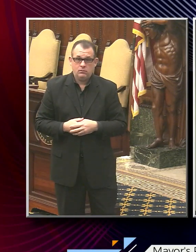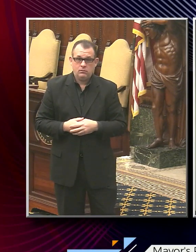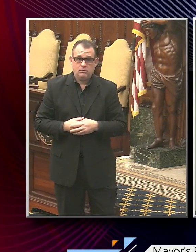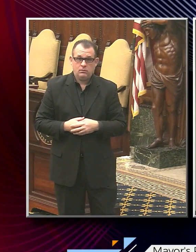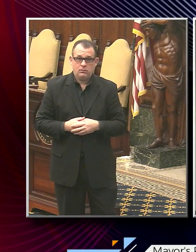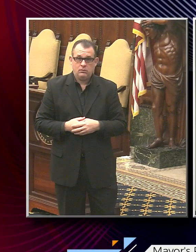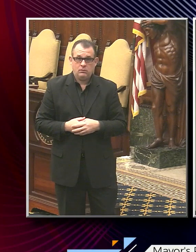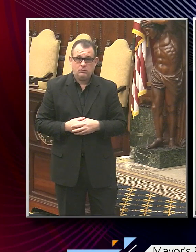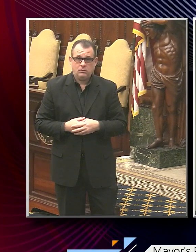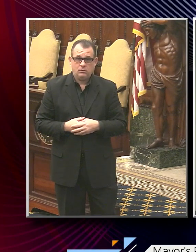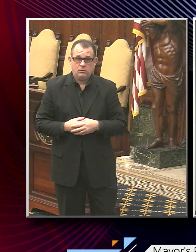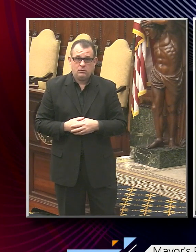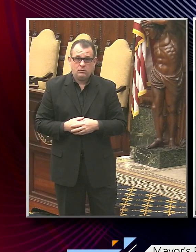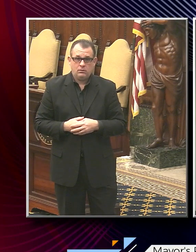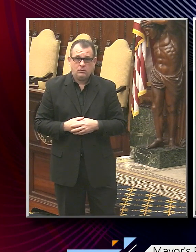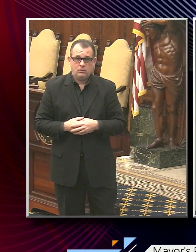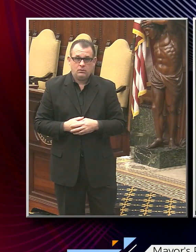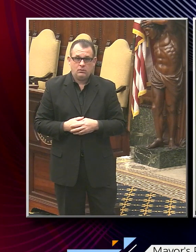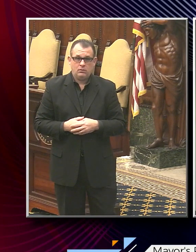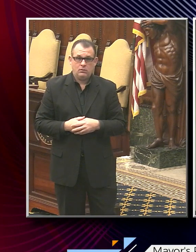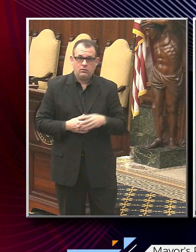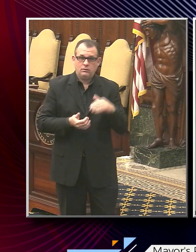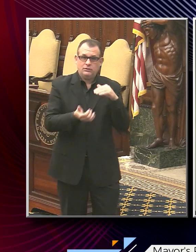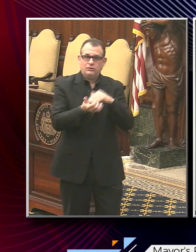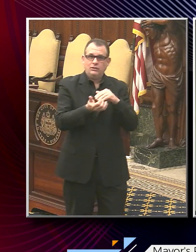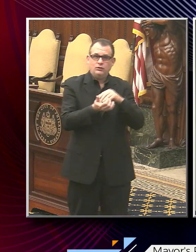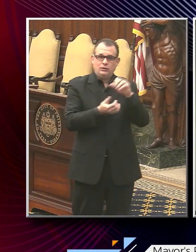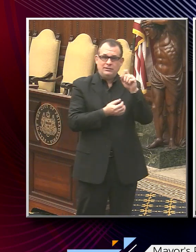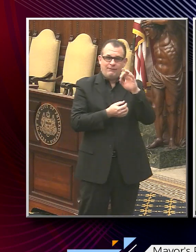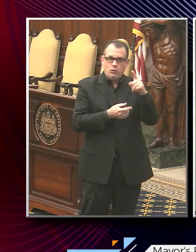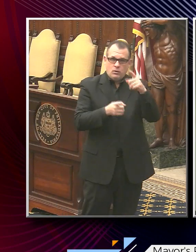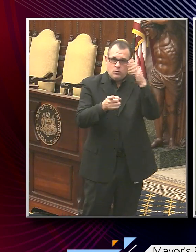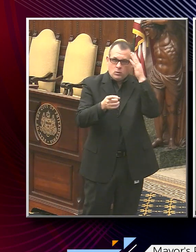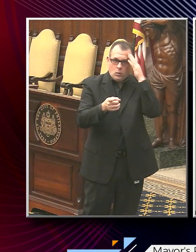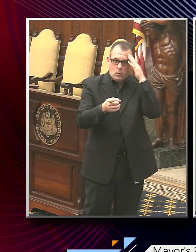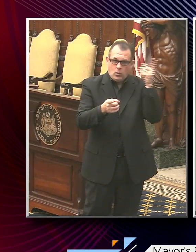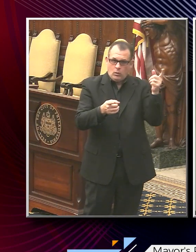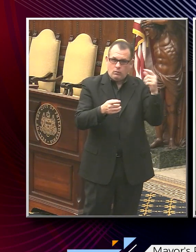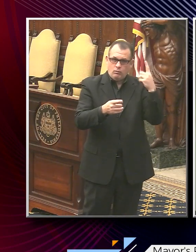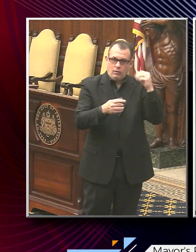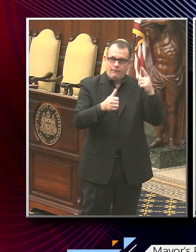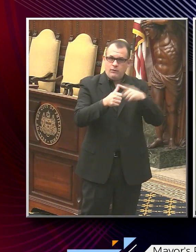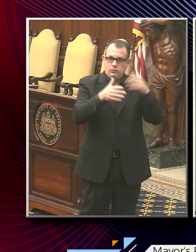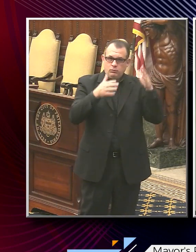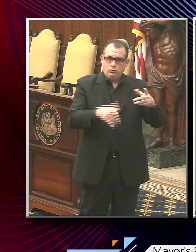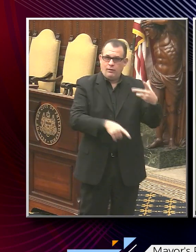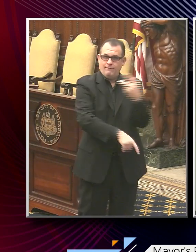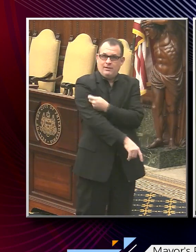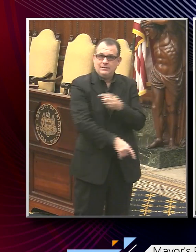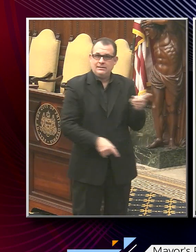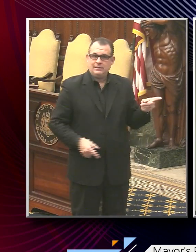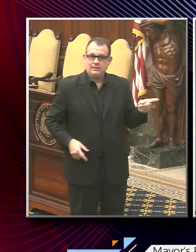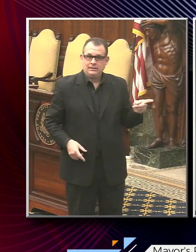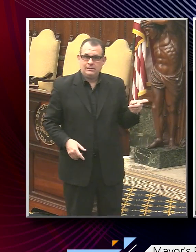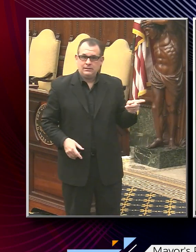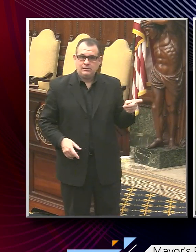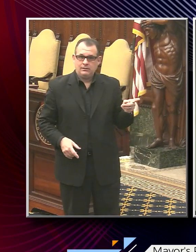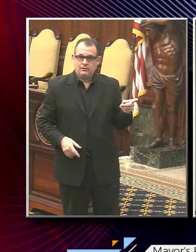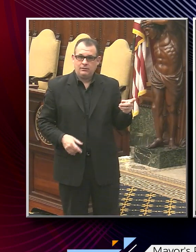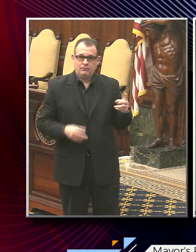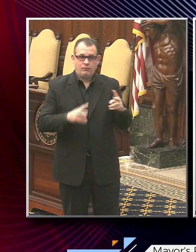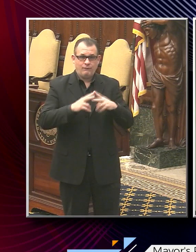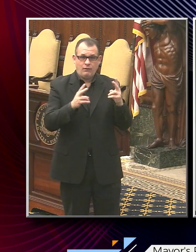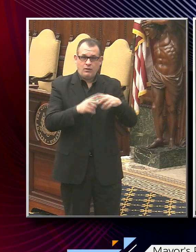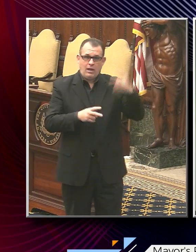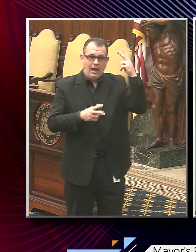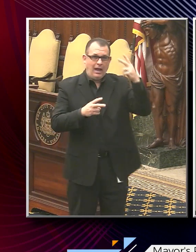with the Black Doctors Consortium. Dr. Stanford was, as you may remember, one of the first people he vaccinated and was vaccinated in a very high-profile way